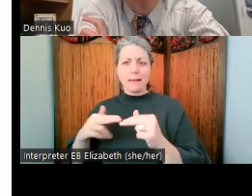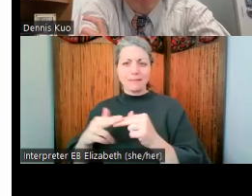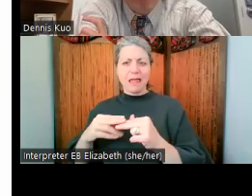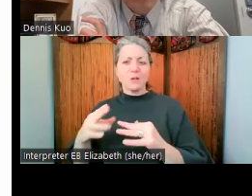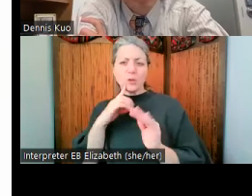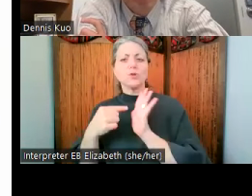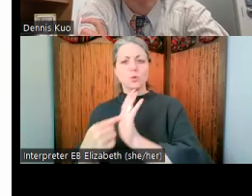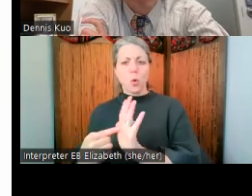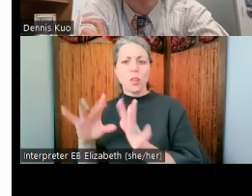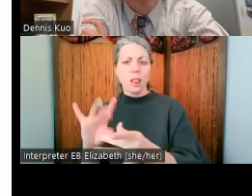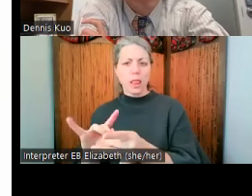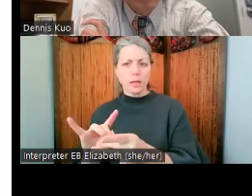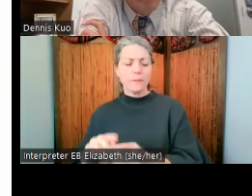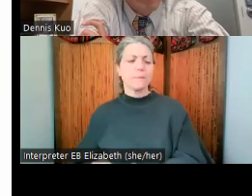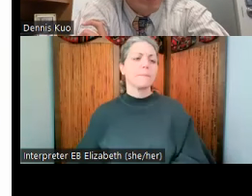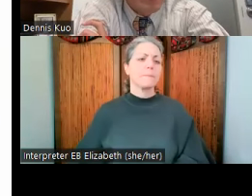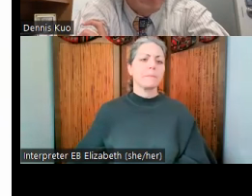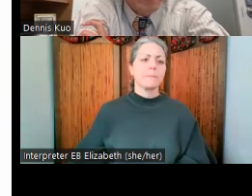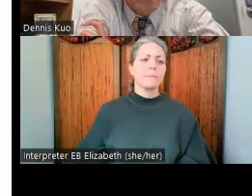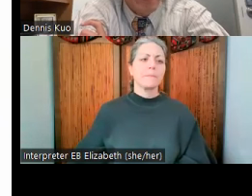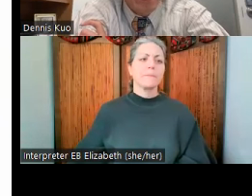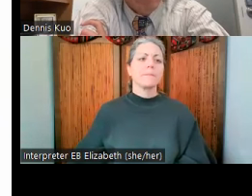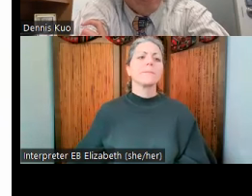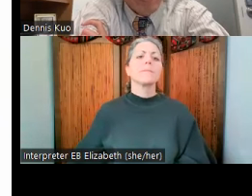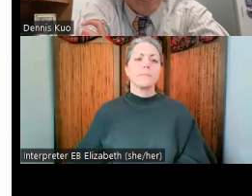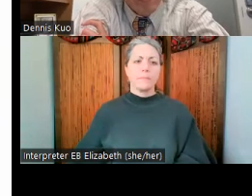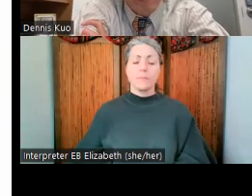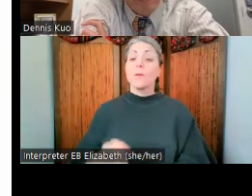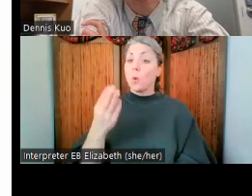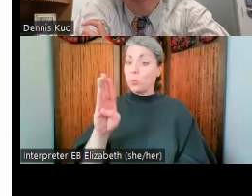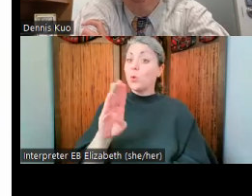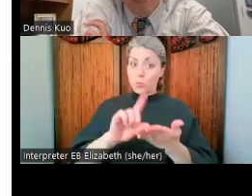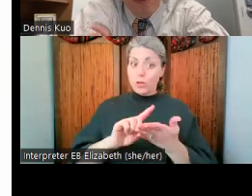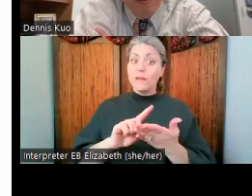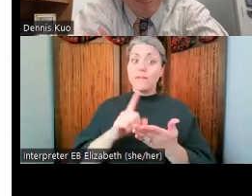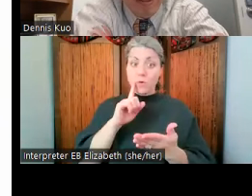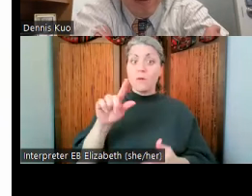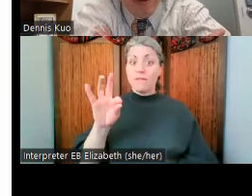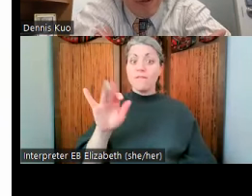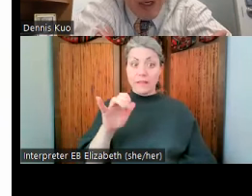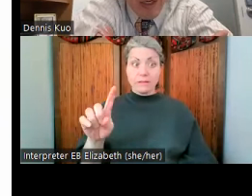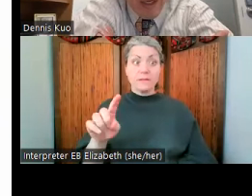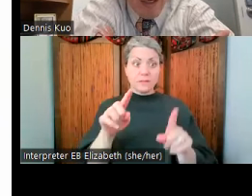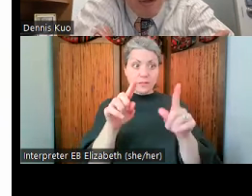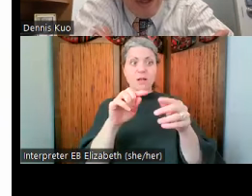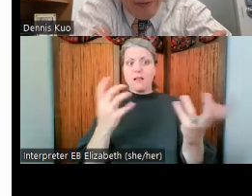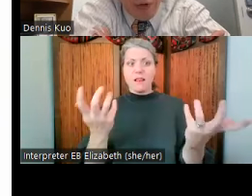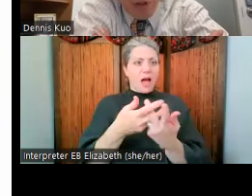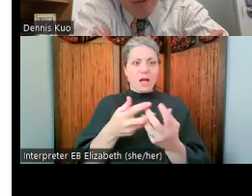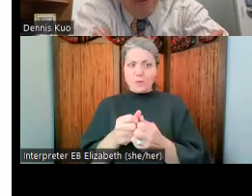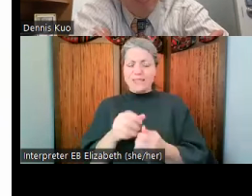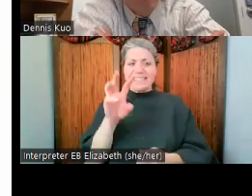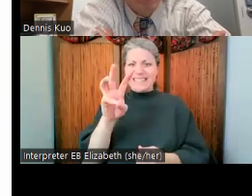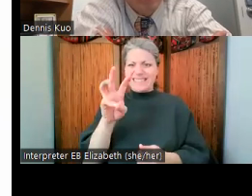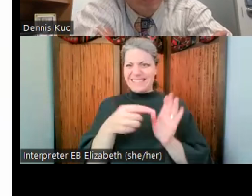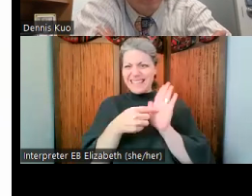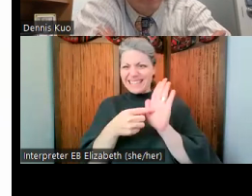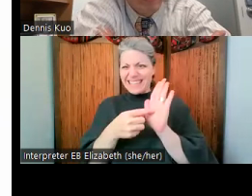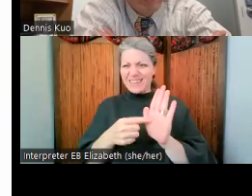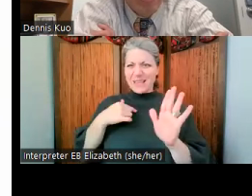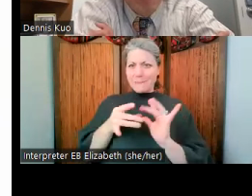The importance of the blueprint for the field is that it does align with the 6 indicators framework for the system with for children with youth with